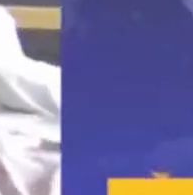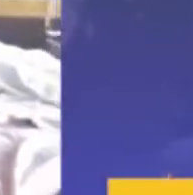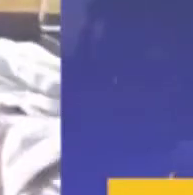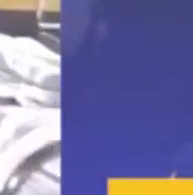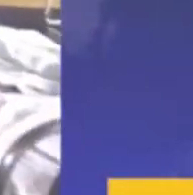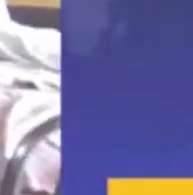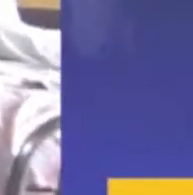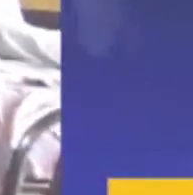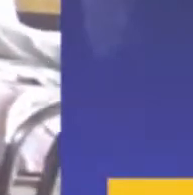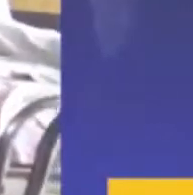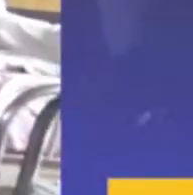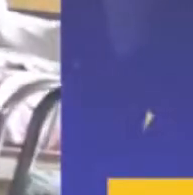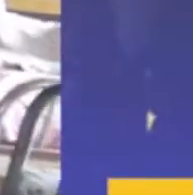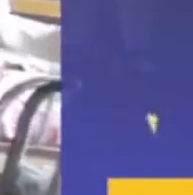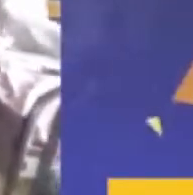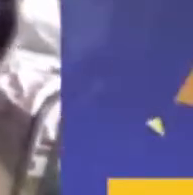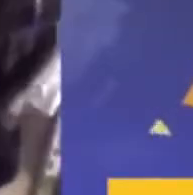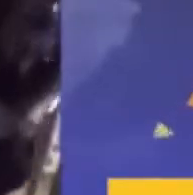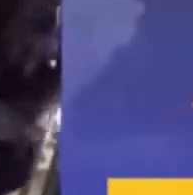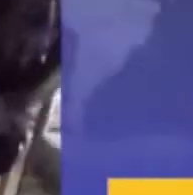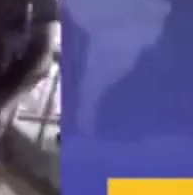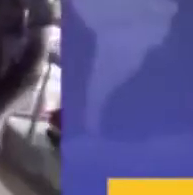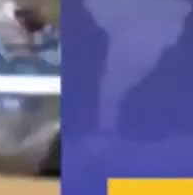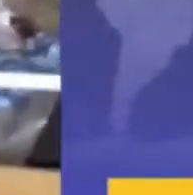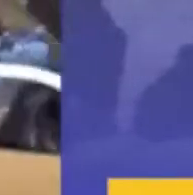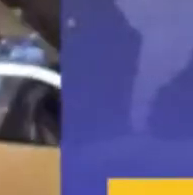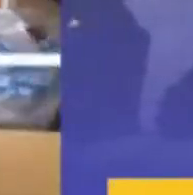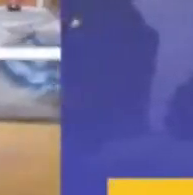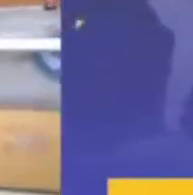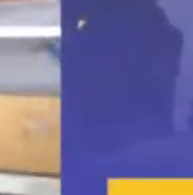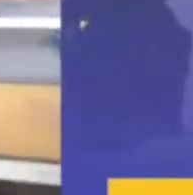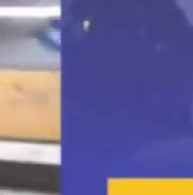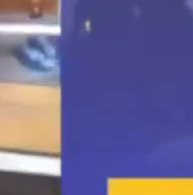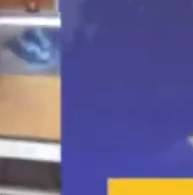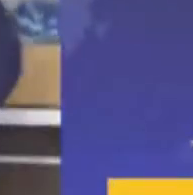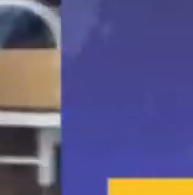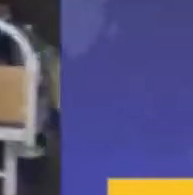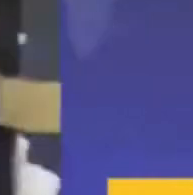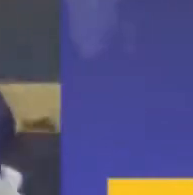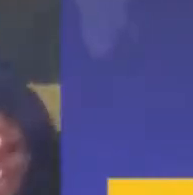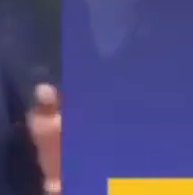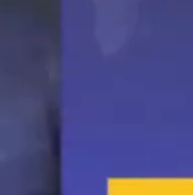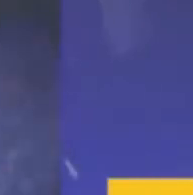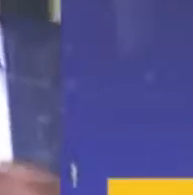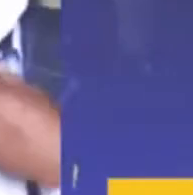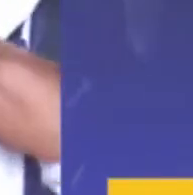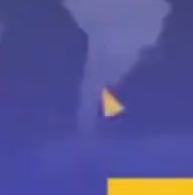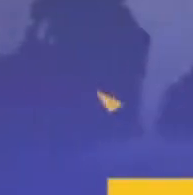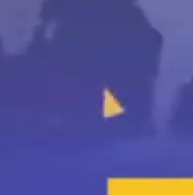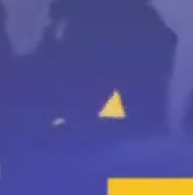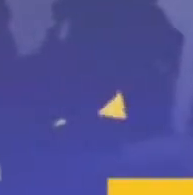Premier Nabanja wants Iganga Hospital upgraded to a referral hospital.